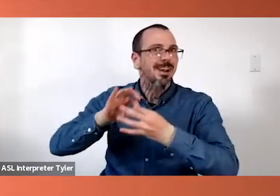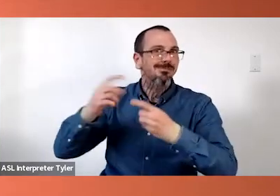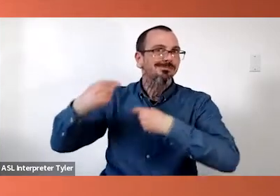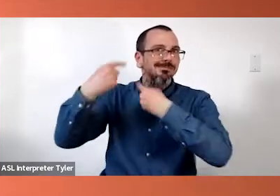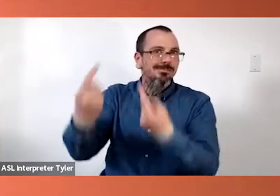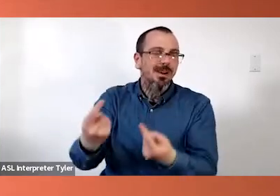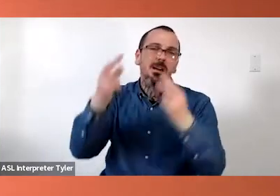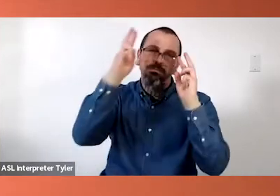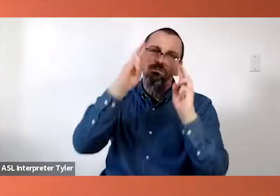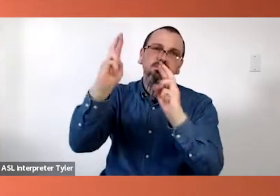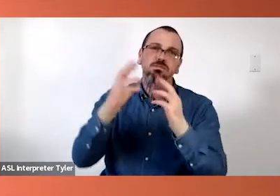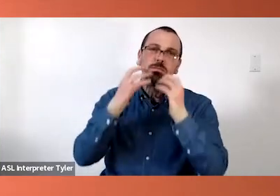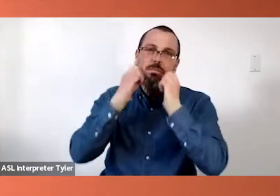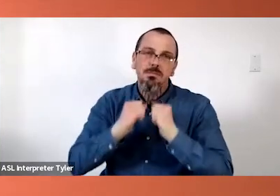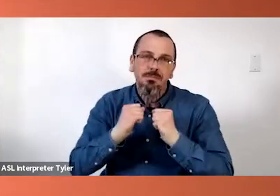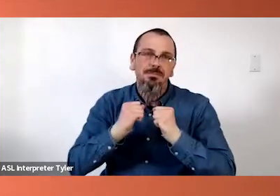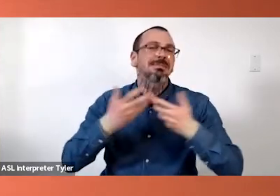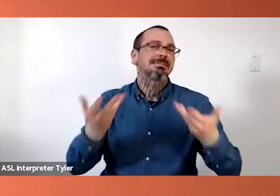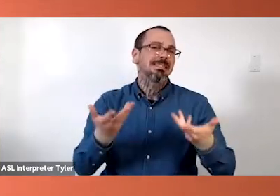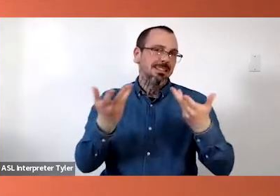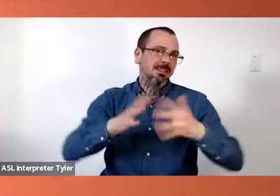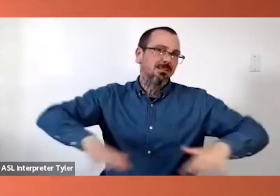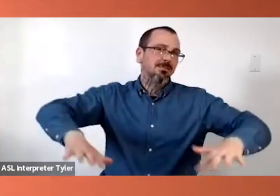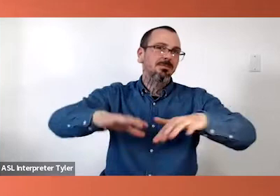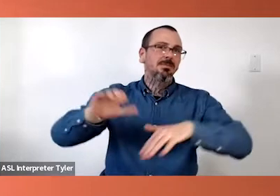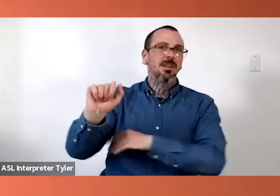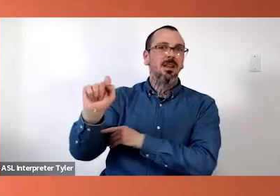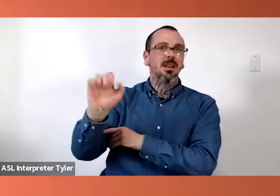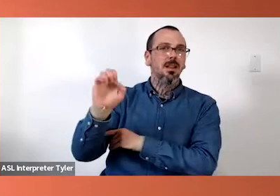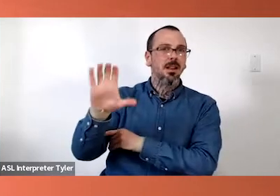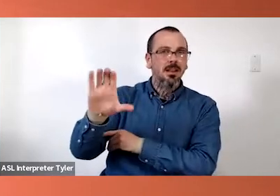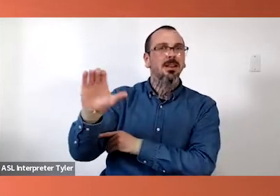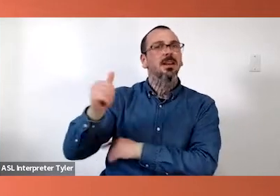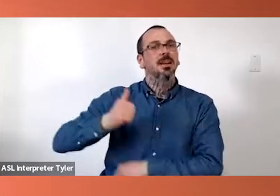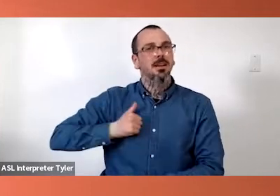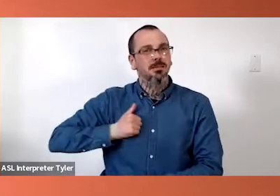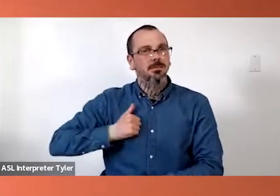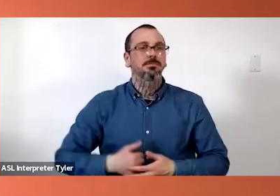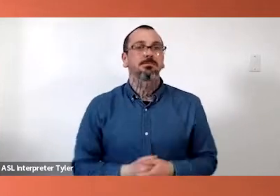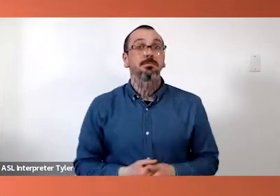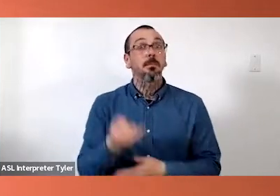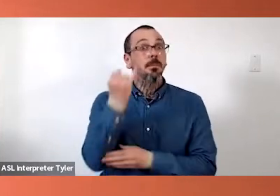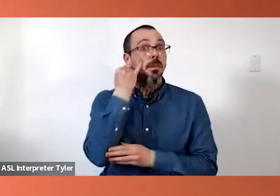region, most of us know as Atlantic Canada. We cannot engage in the work of addressing the health of